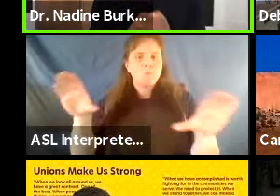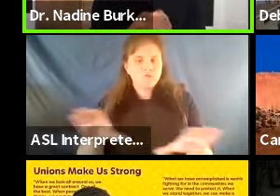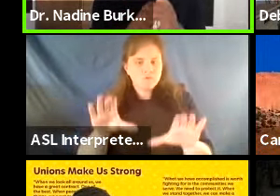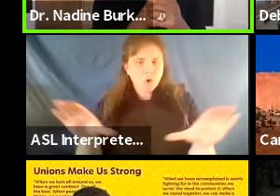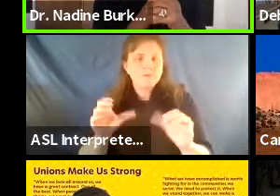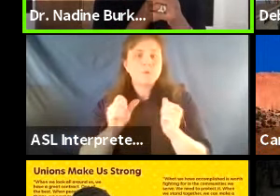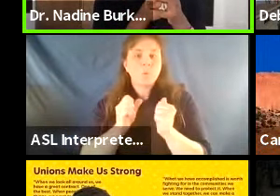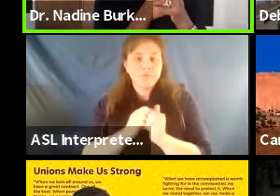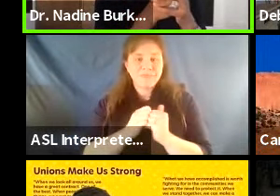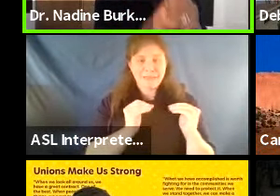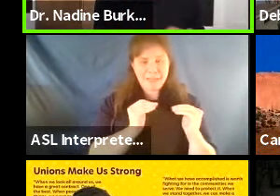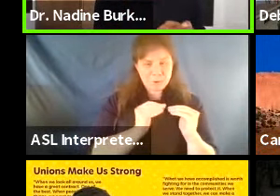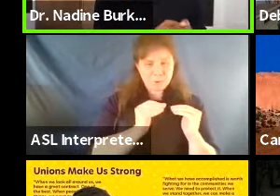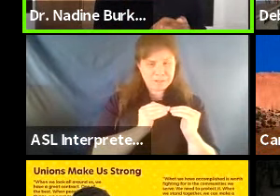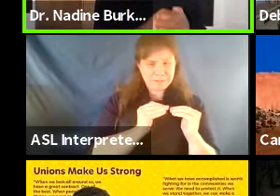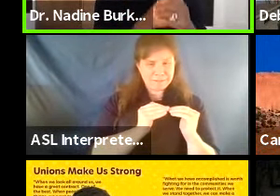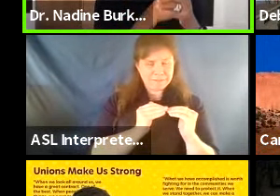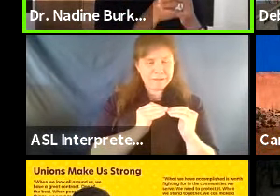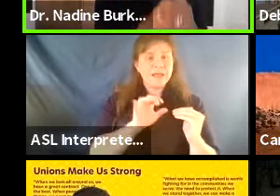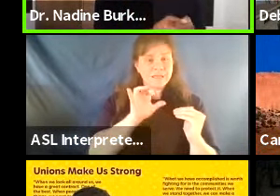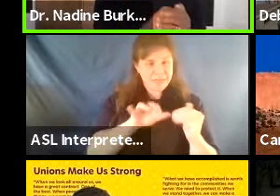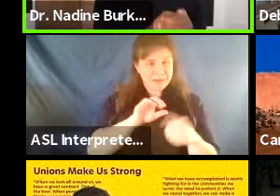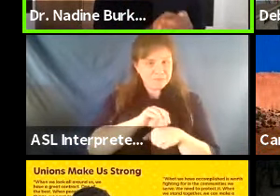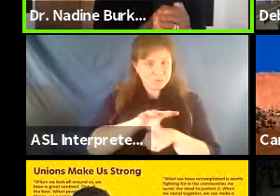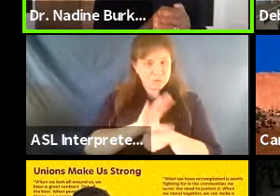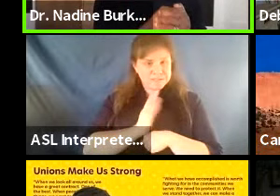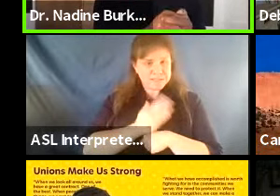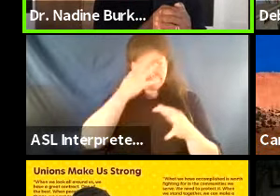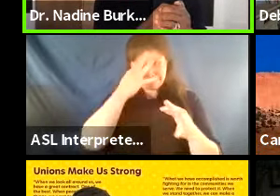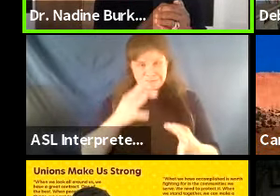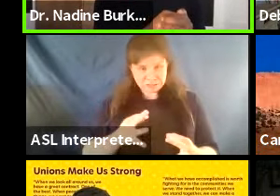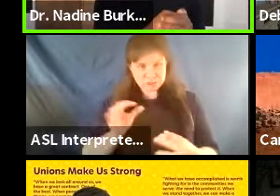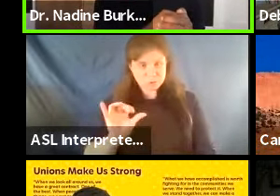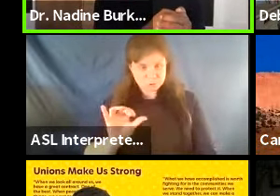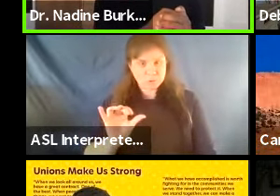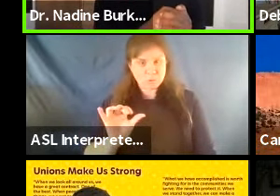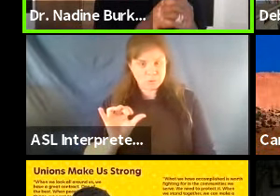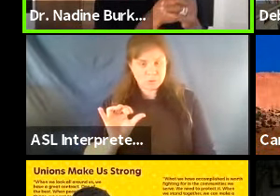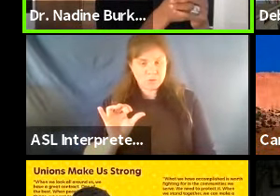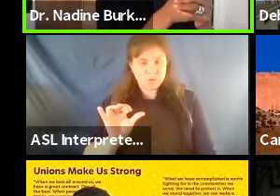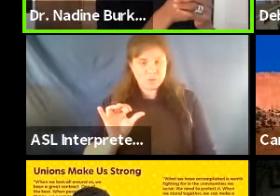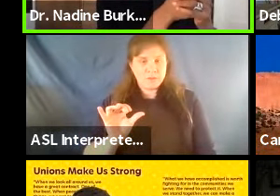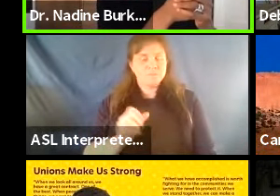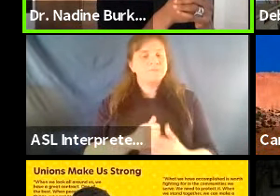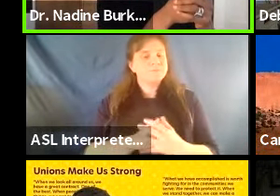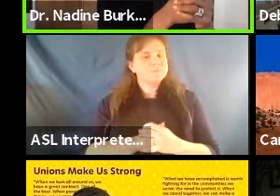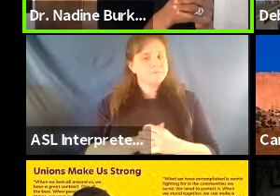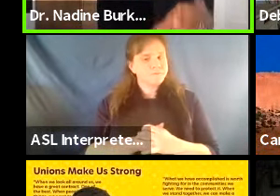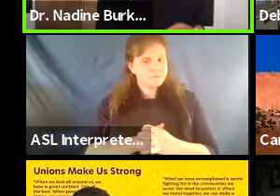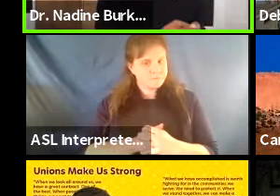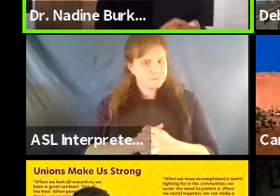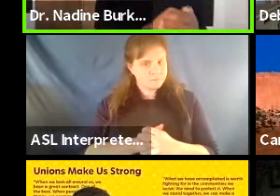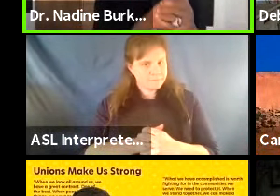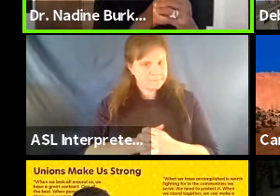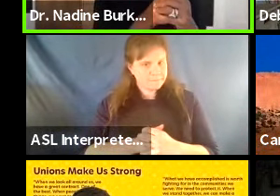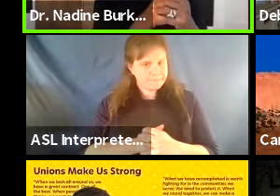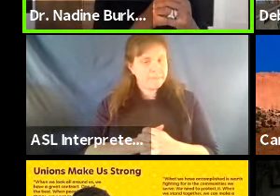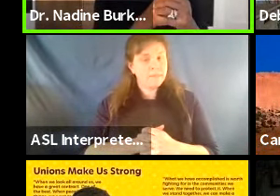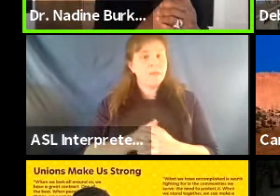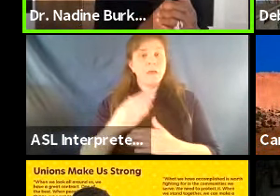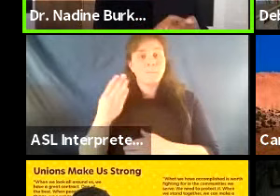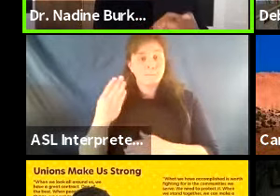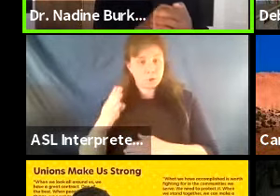part of the considerations, part of the things that we are asking, holding Blue Shield accountable